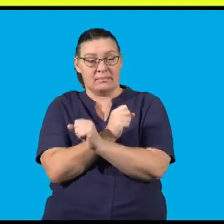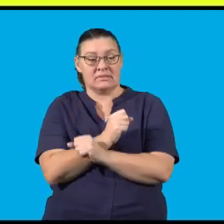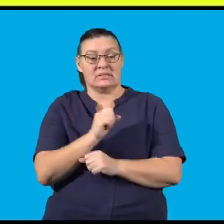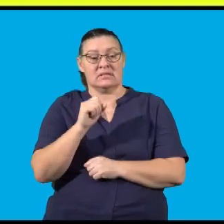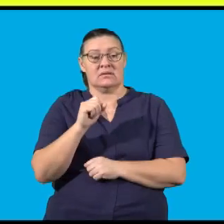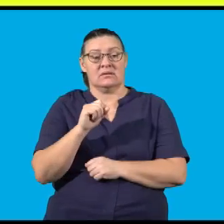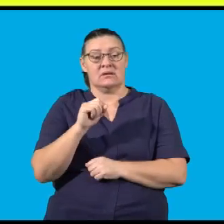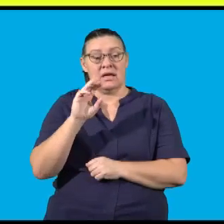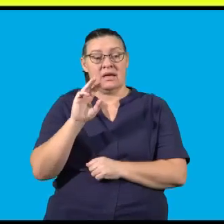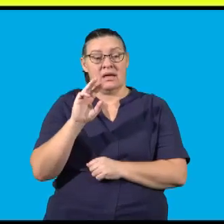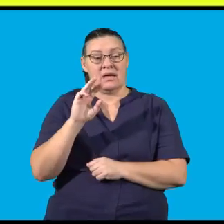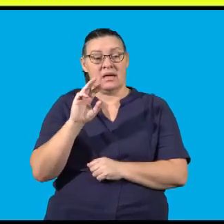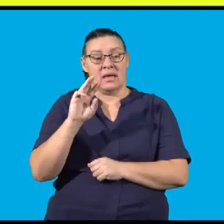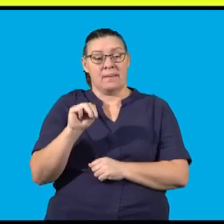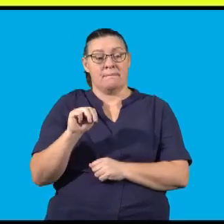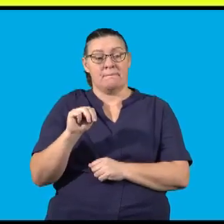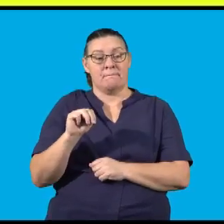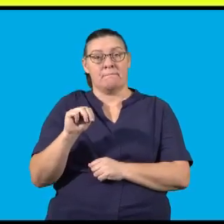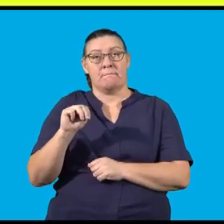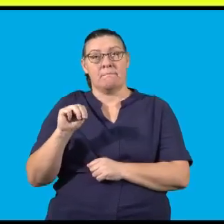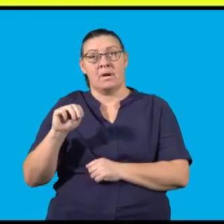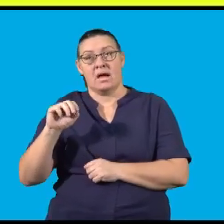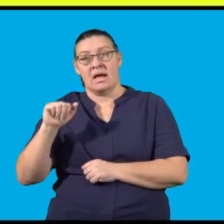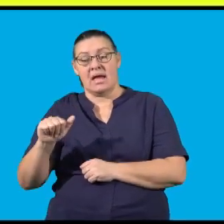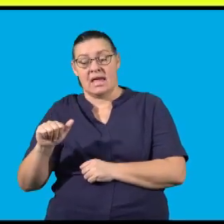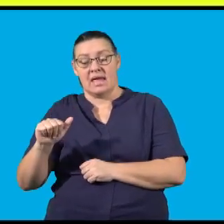the gradient of